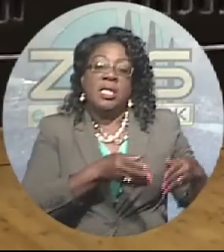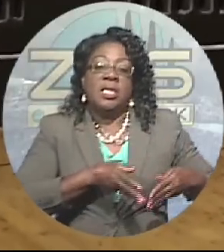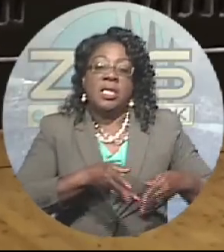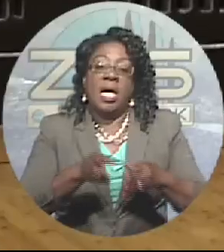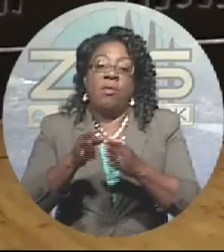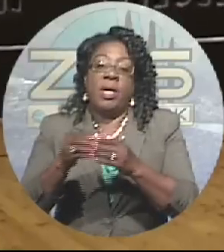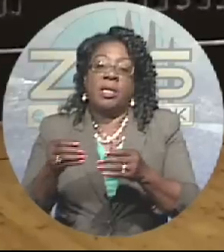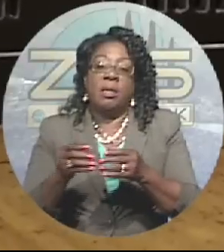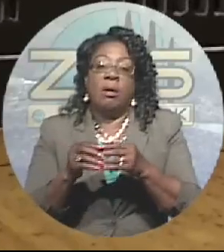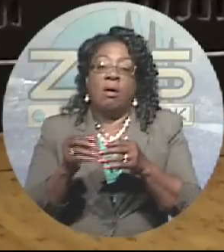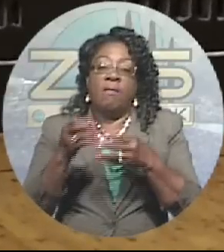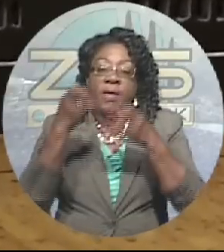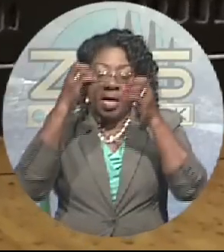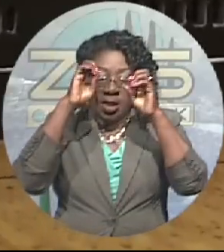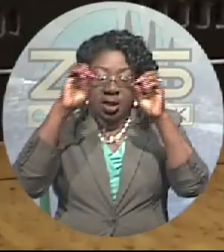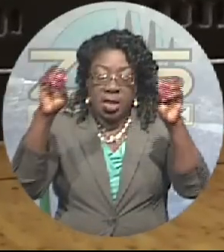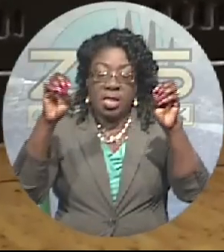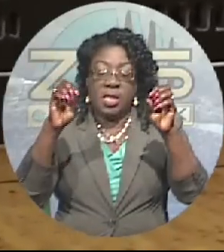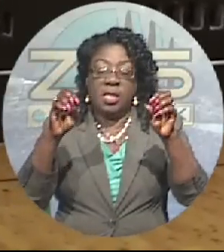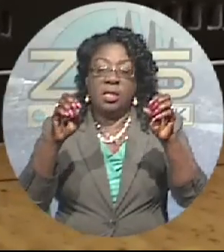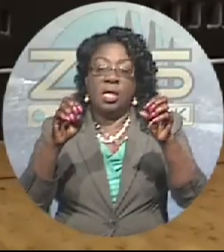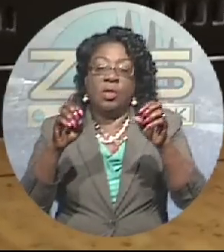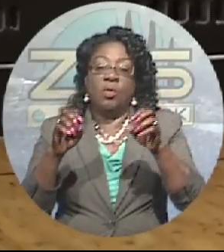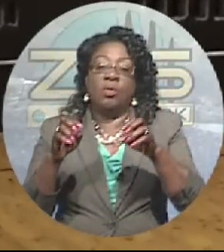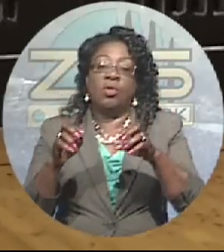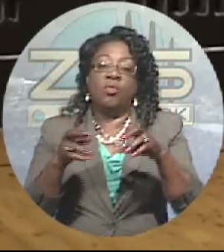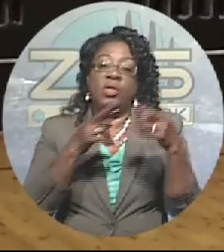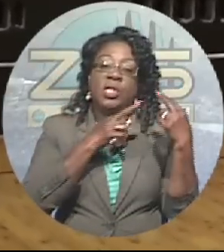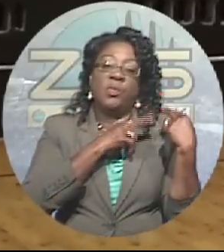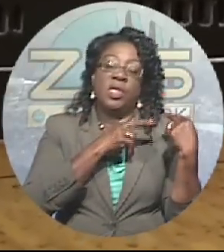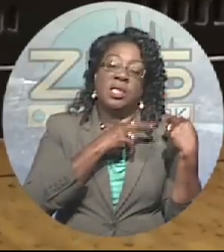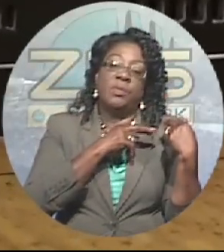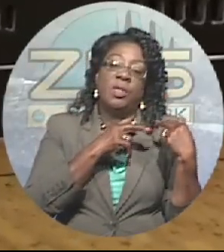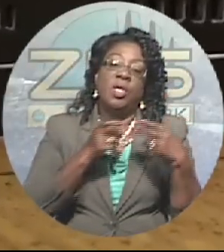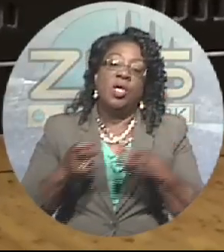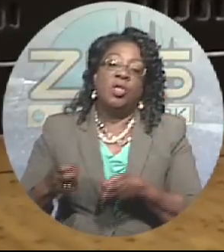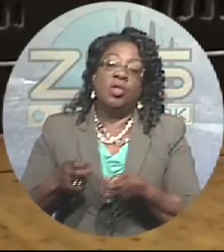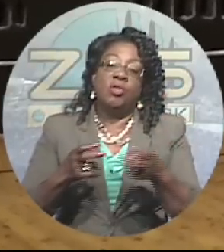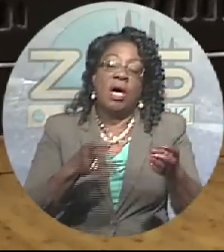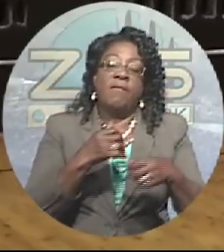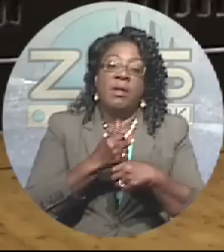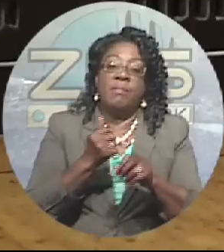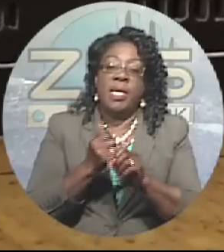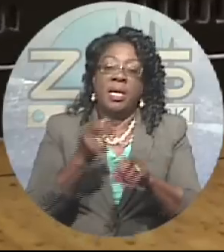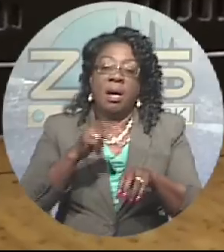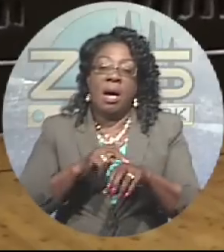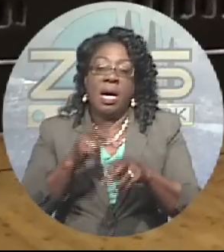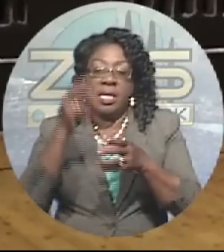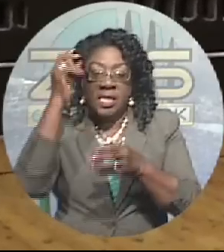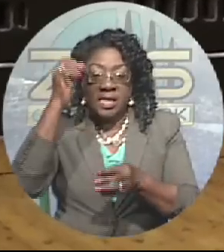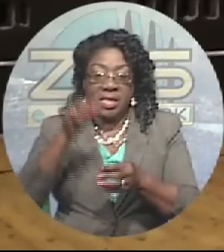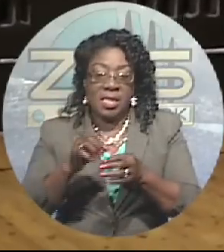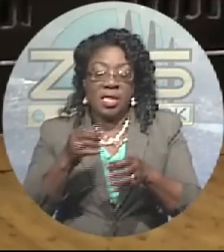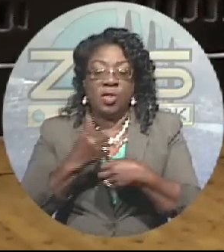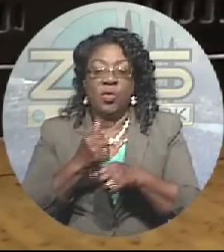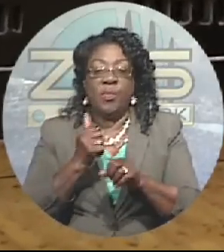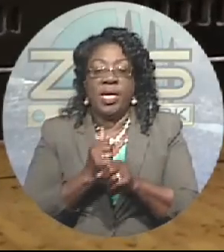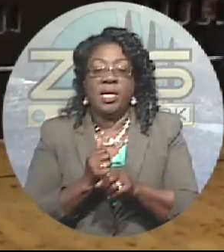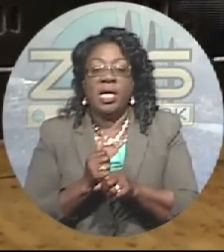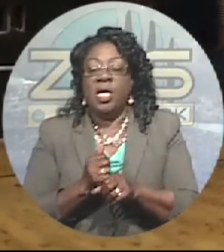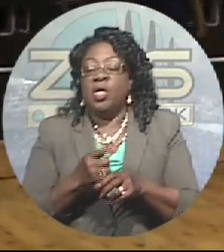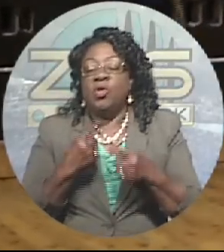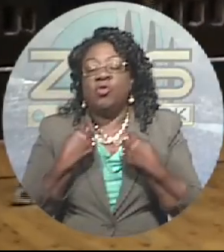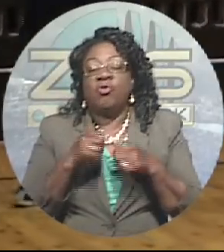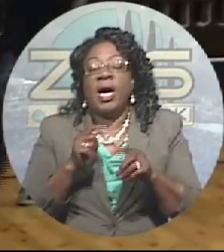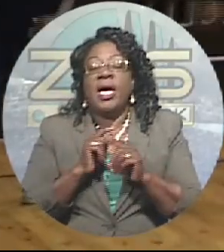and those responsible for travel have a tough decision to make. You're trying not to hurt young people because